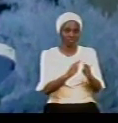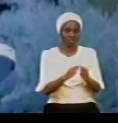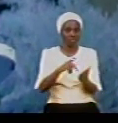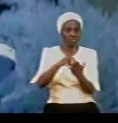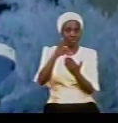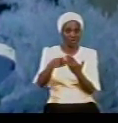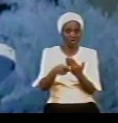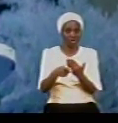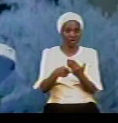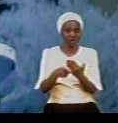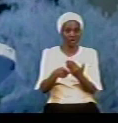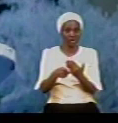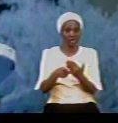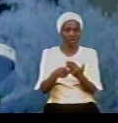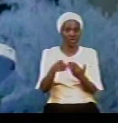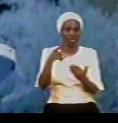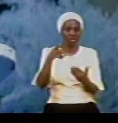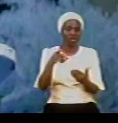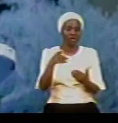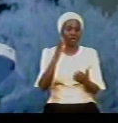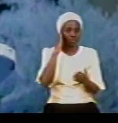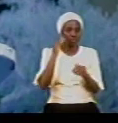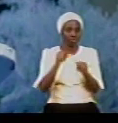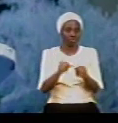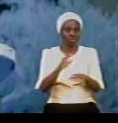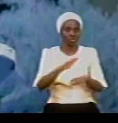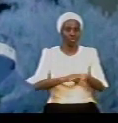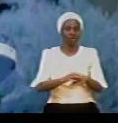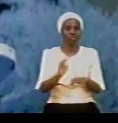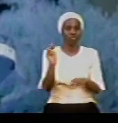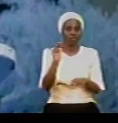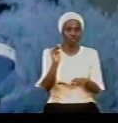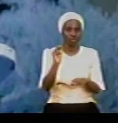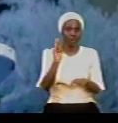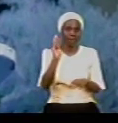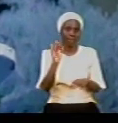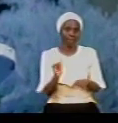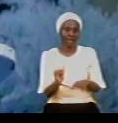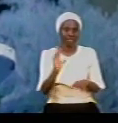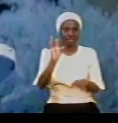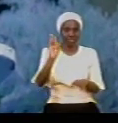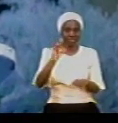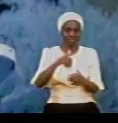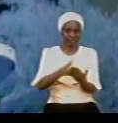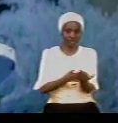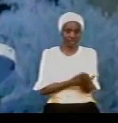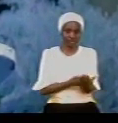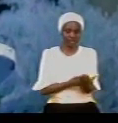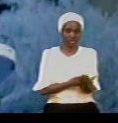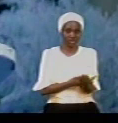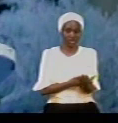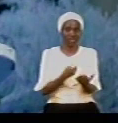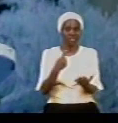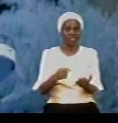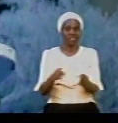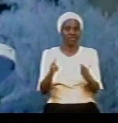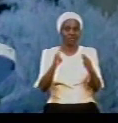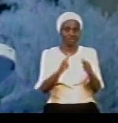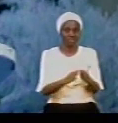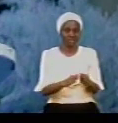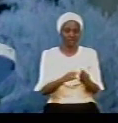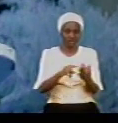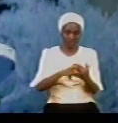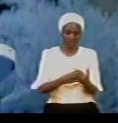By 7 o'clock, the meeting kicks off. By Monday and Tuesday,